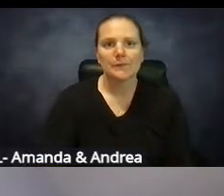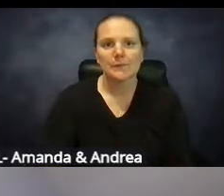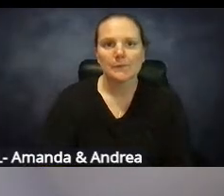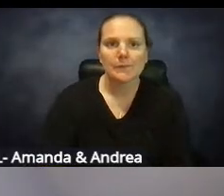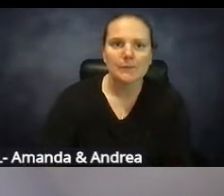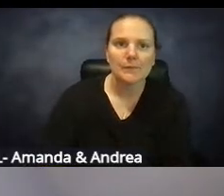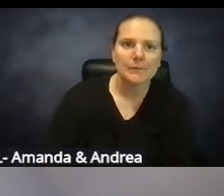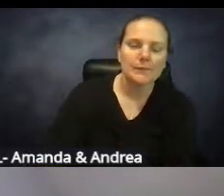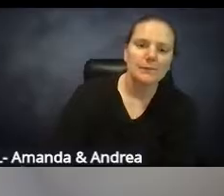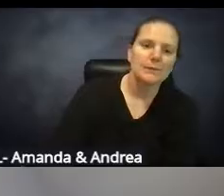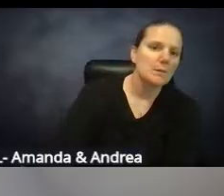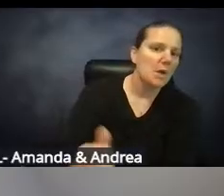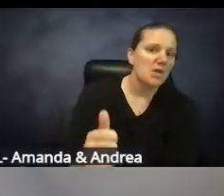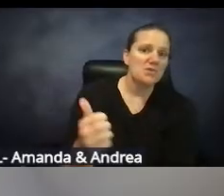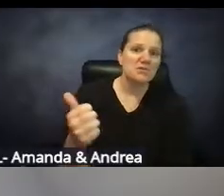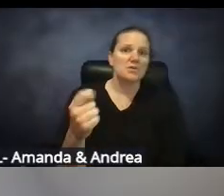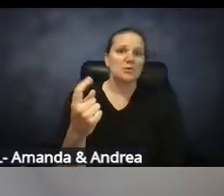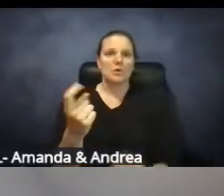Other questions?